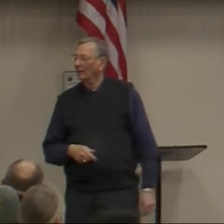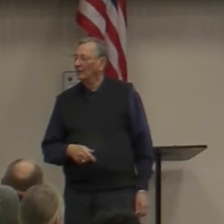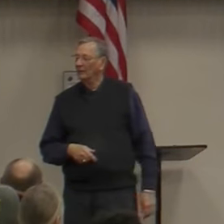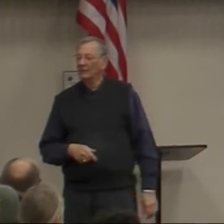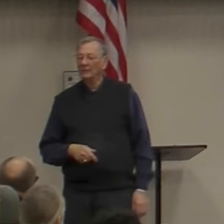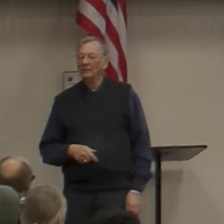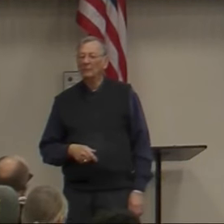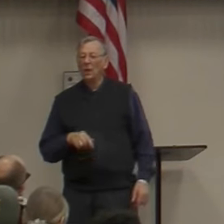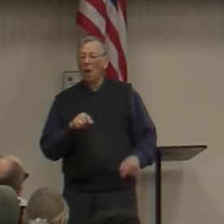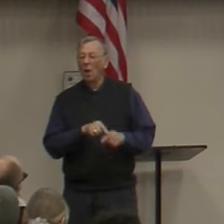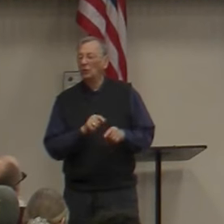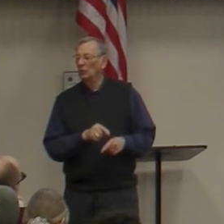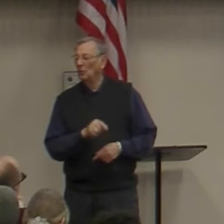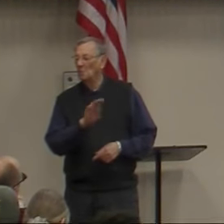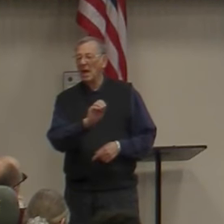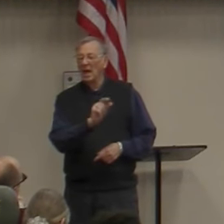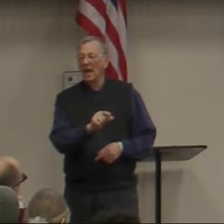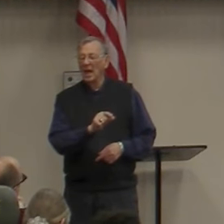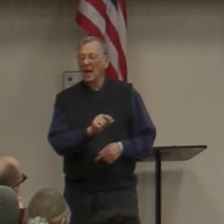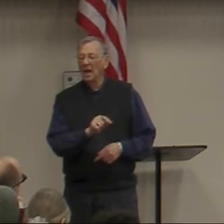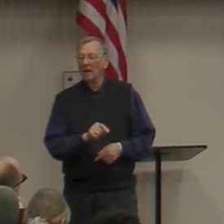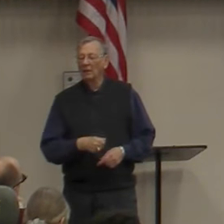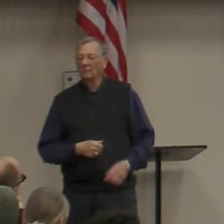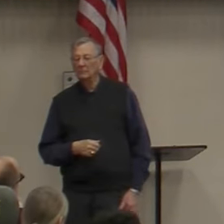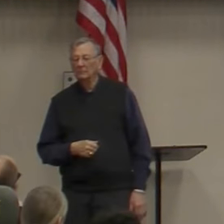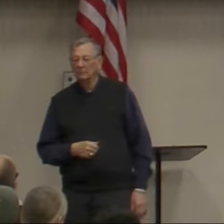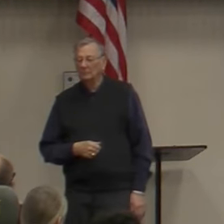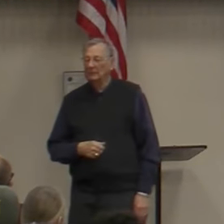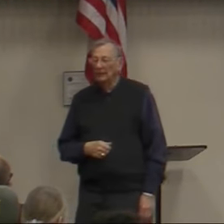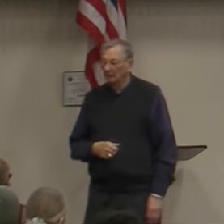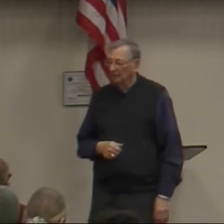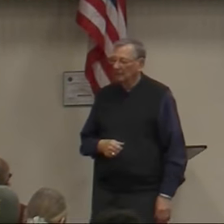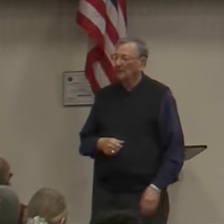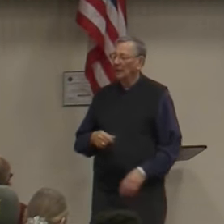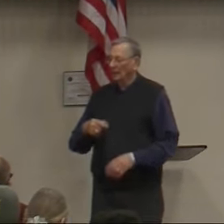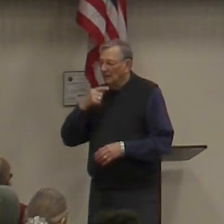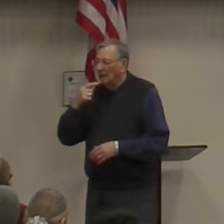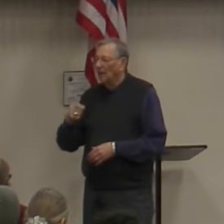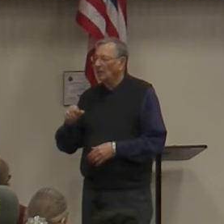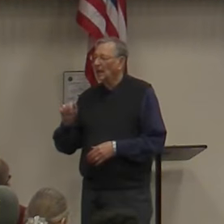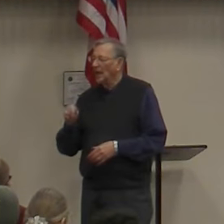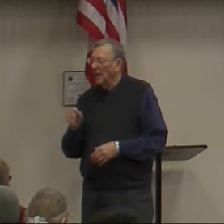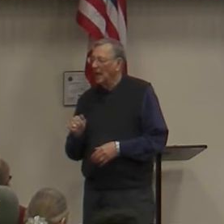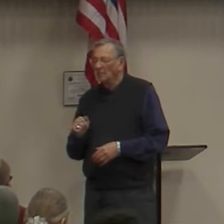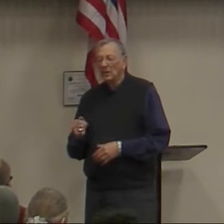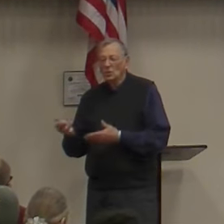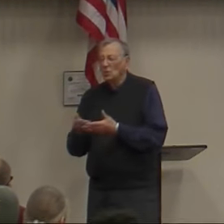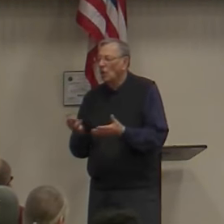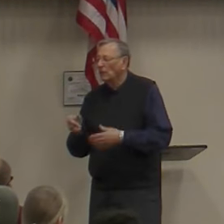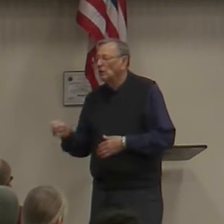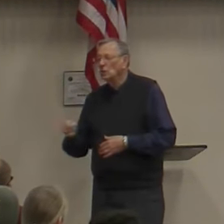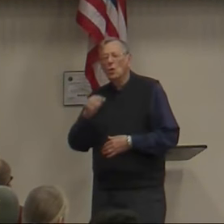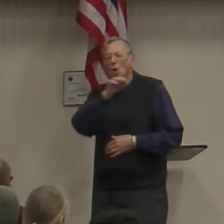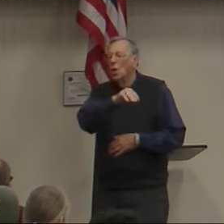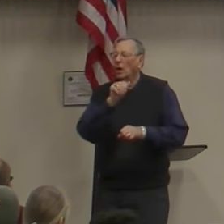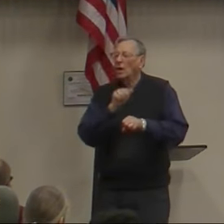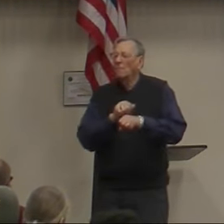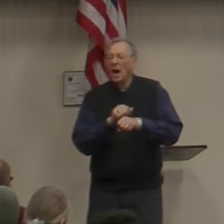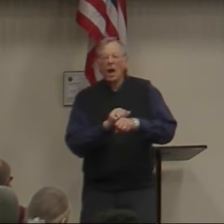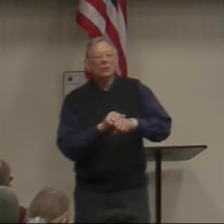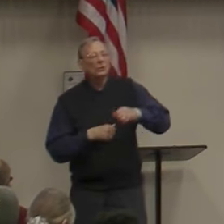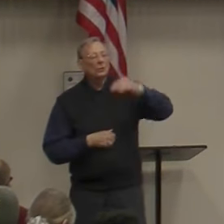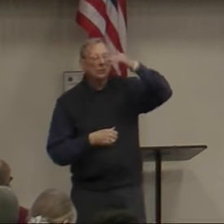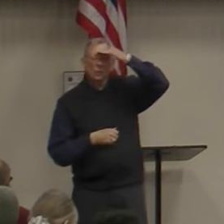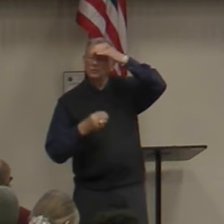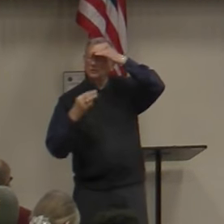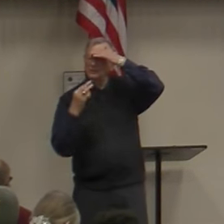He tells Ahab, you better start getting ready. The drought's going to end. He has his servant with him and he says, go look off Mount Carmel, look out towards the sea